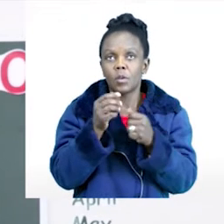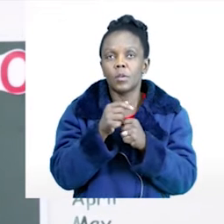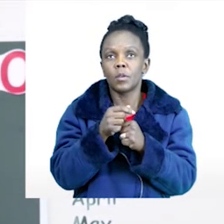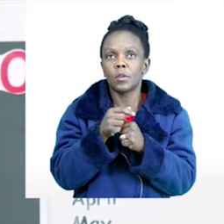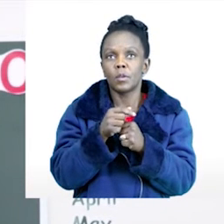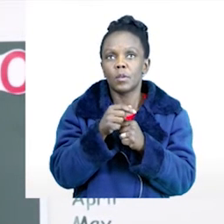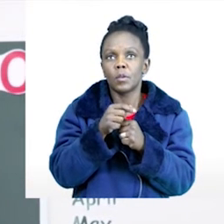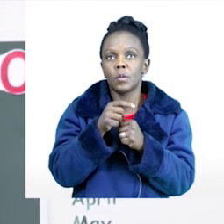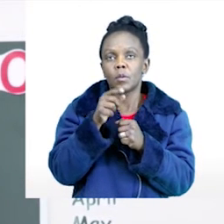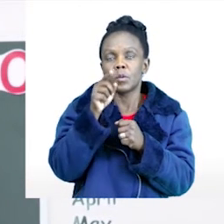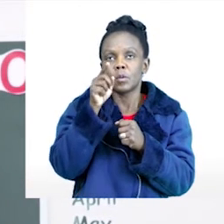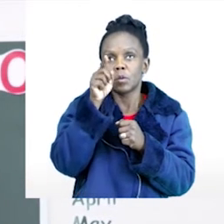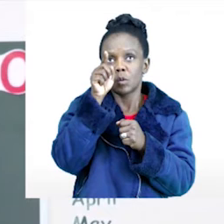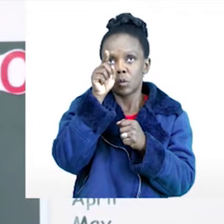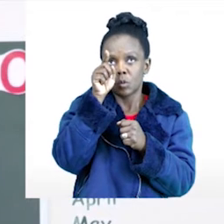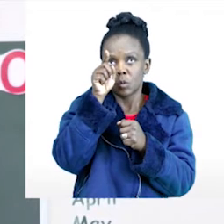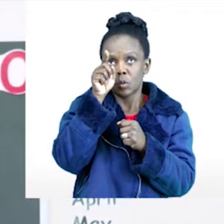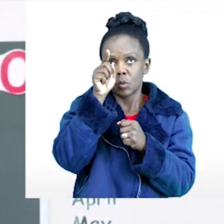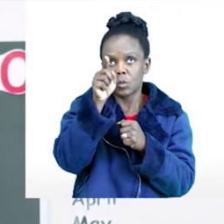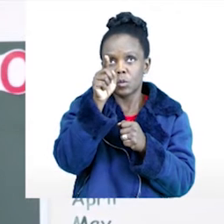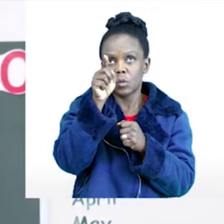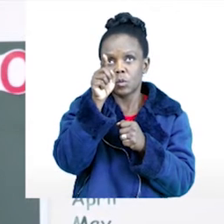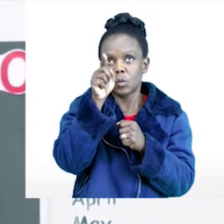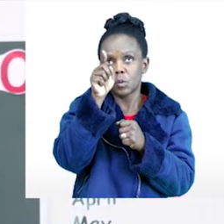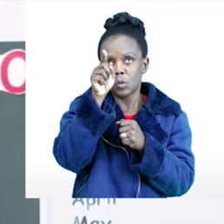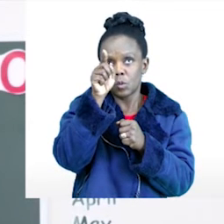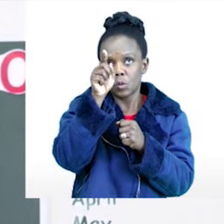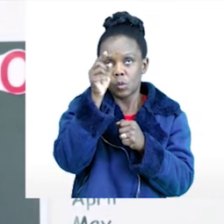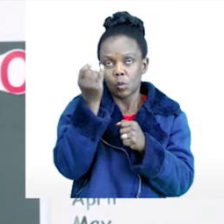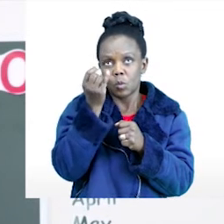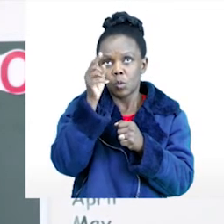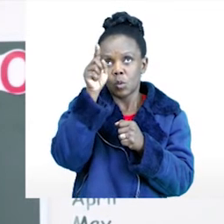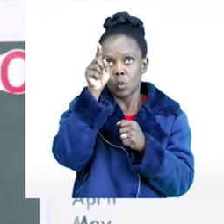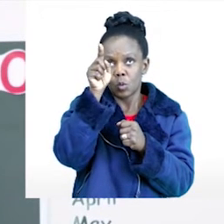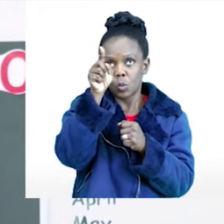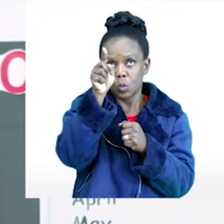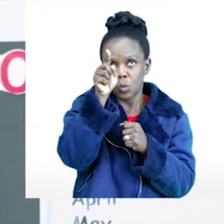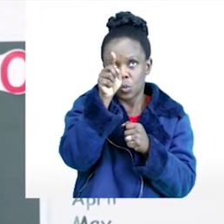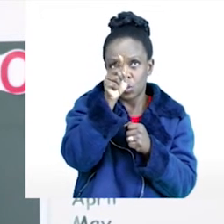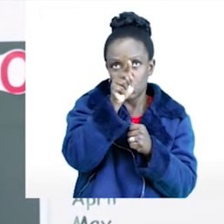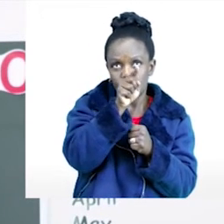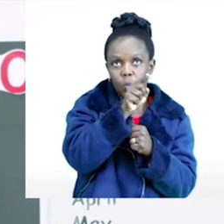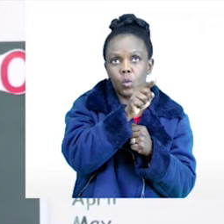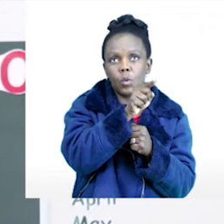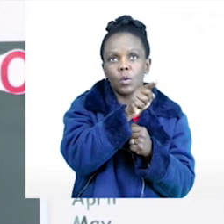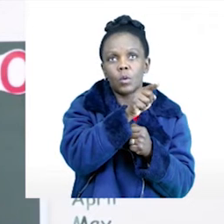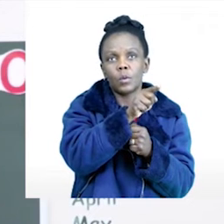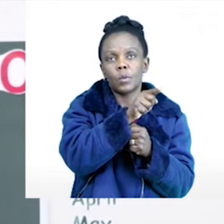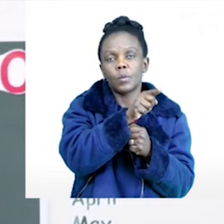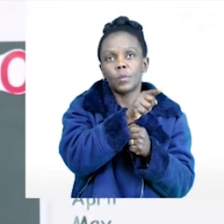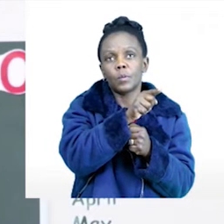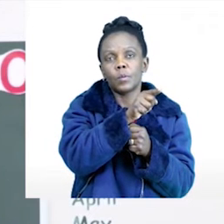to draw our line from here to this dot. And I will draw my